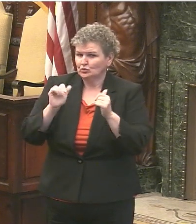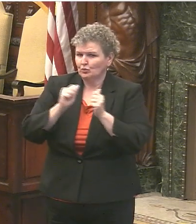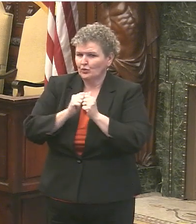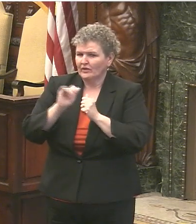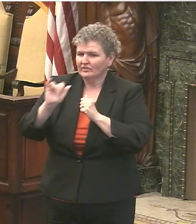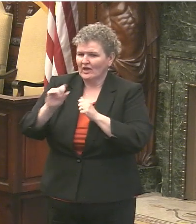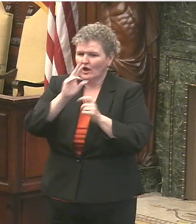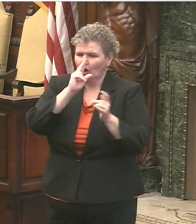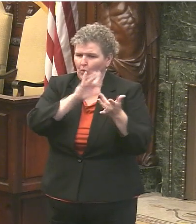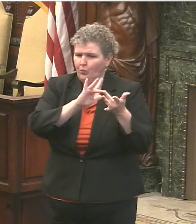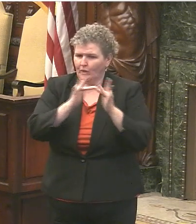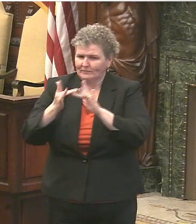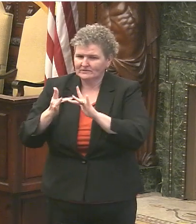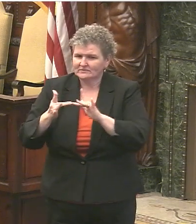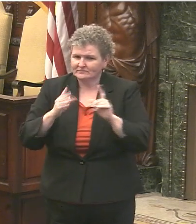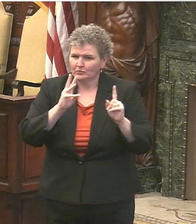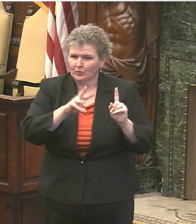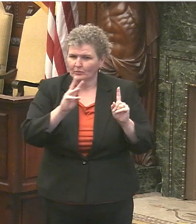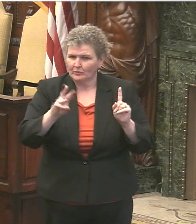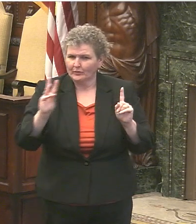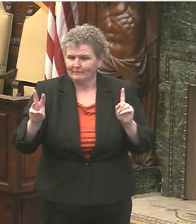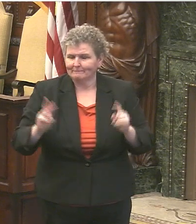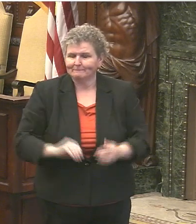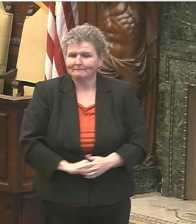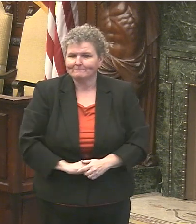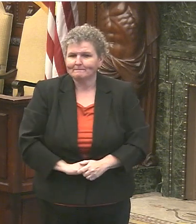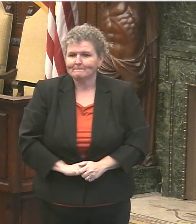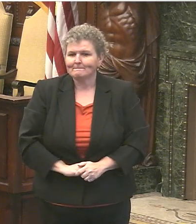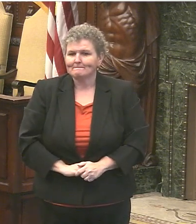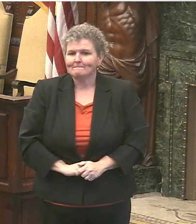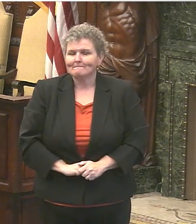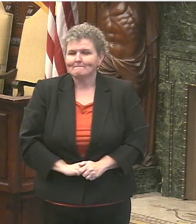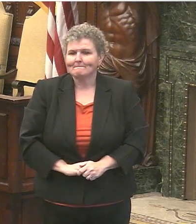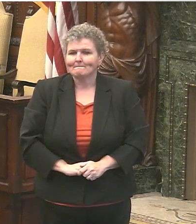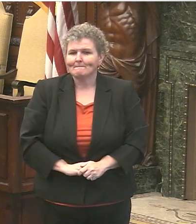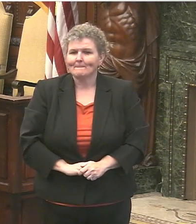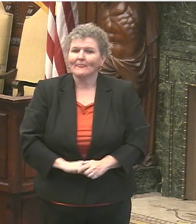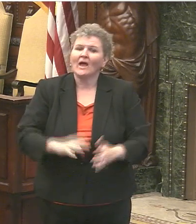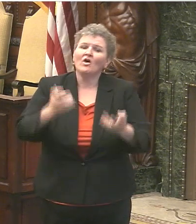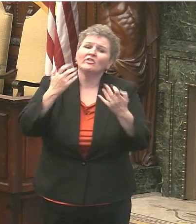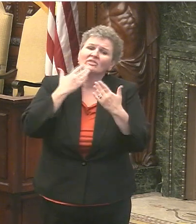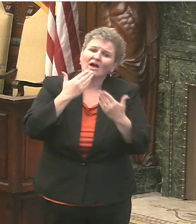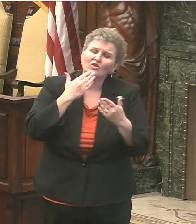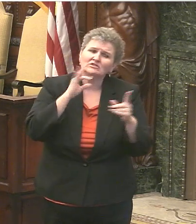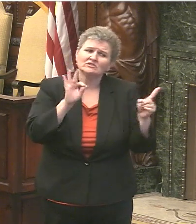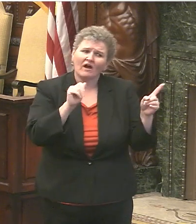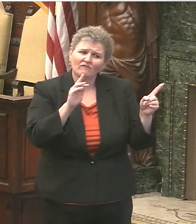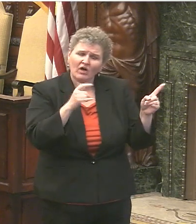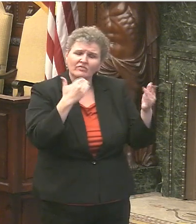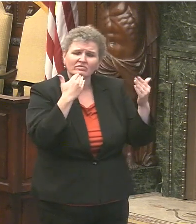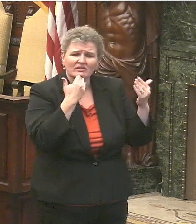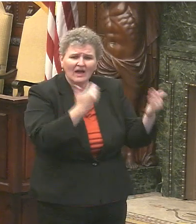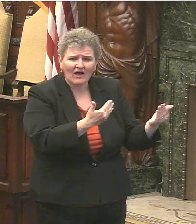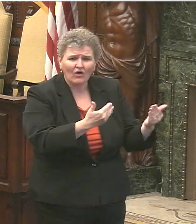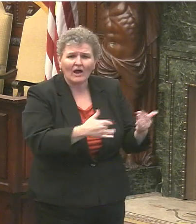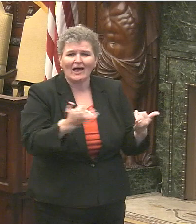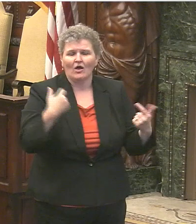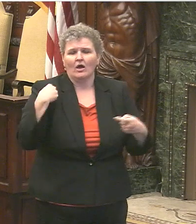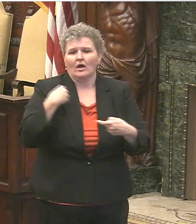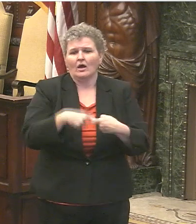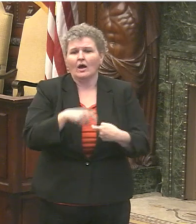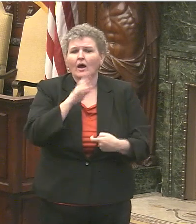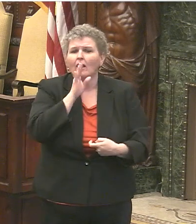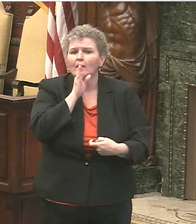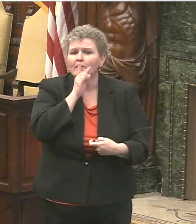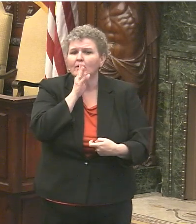www.phila.gov/COVID. Thanks. Thank you, Dr. Farley. We are now going to move to Armando, who will deliver the Spanish